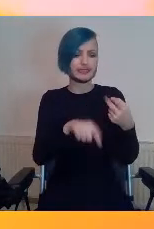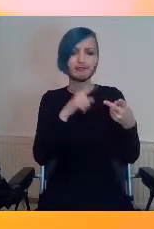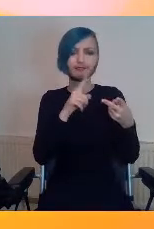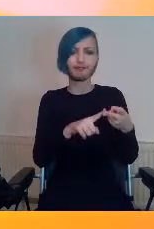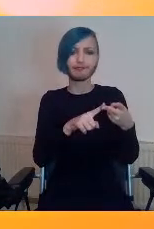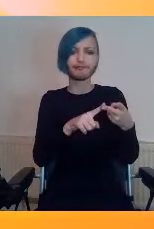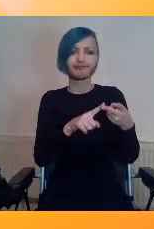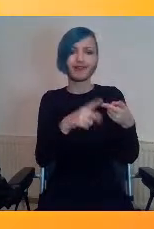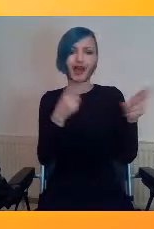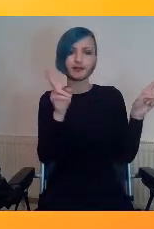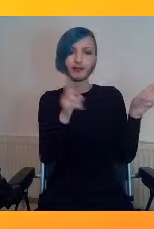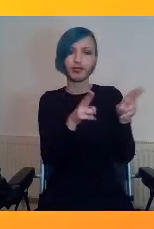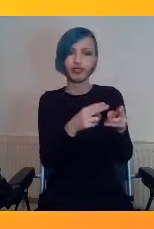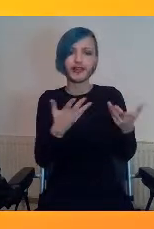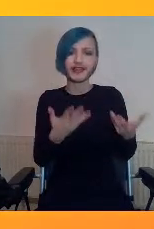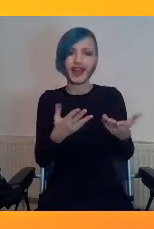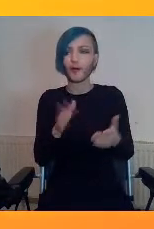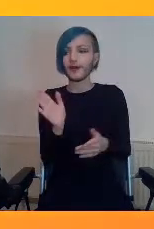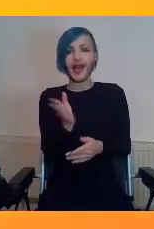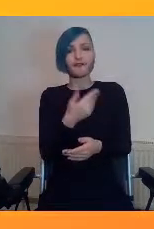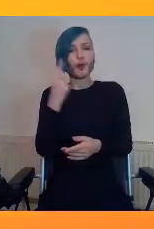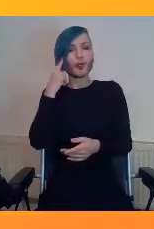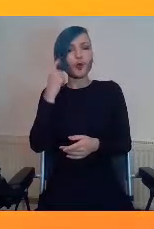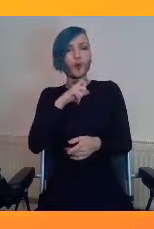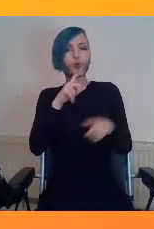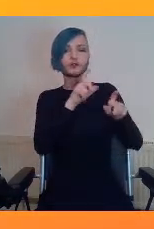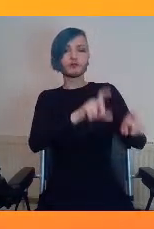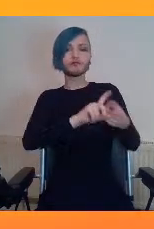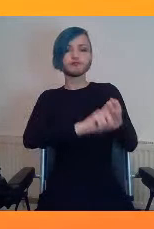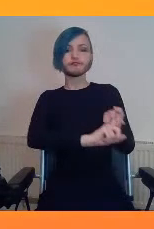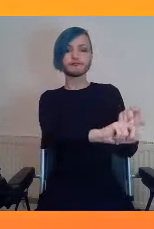essential values like equality,